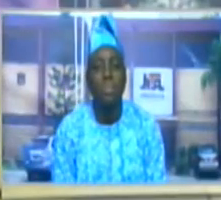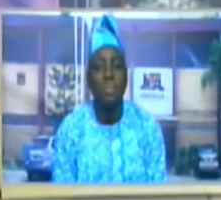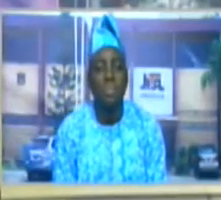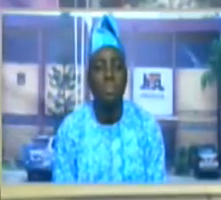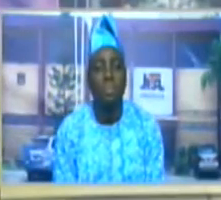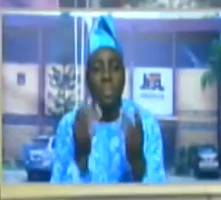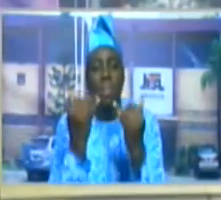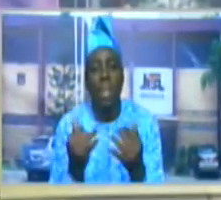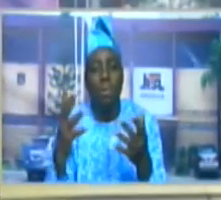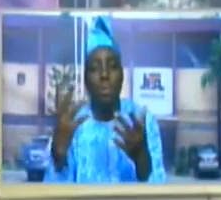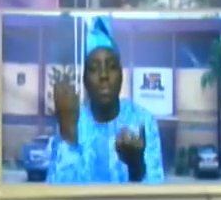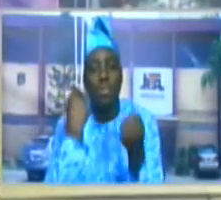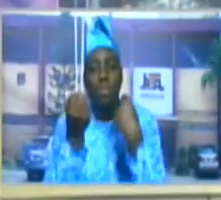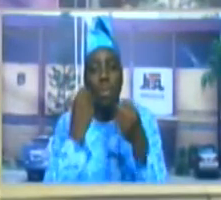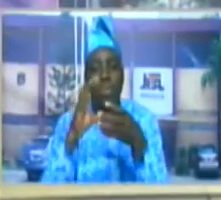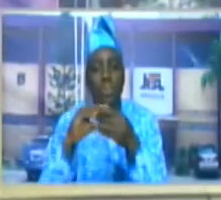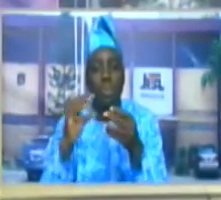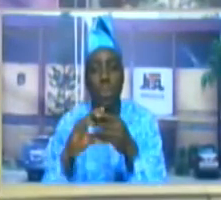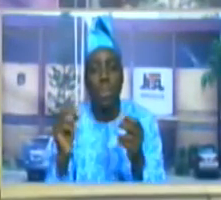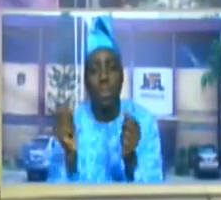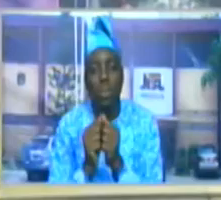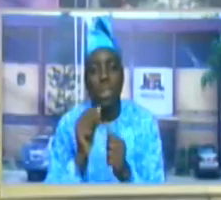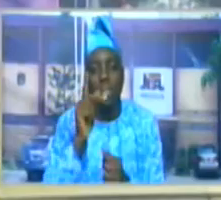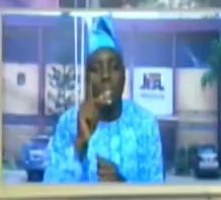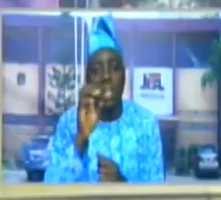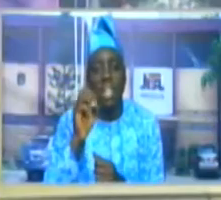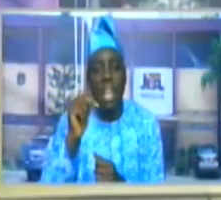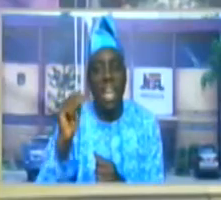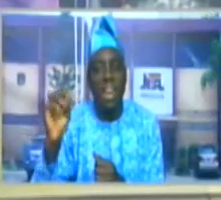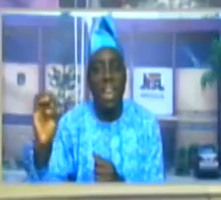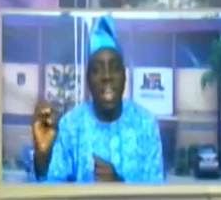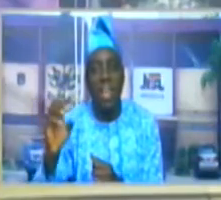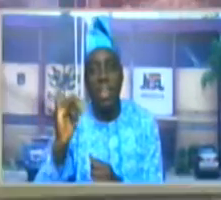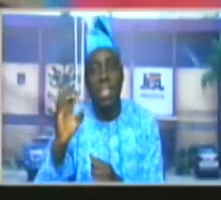Up next, sports update with Kene Ima Agudike.